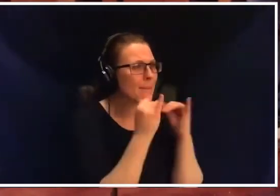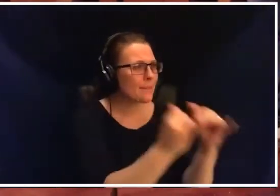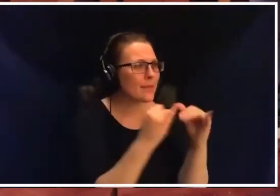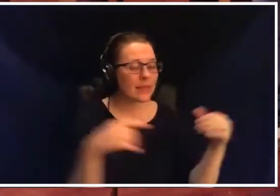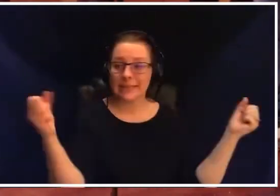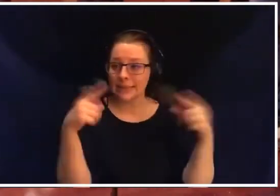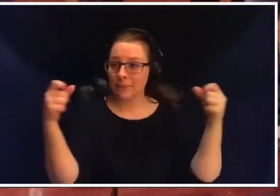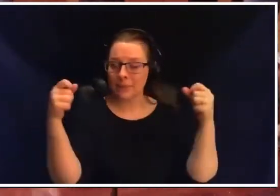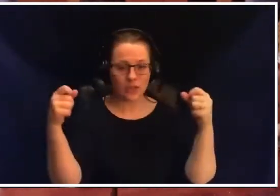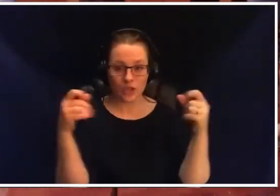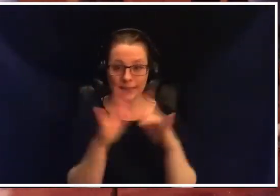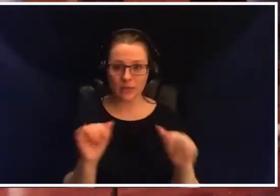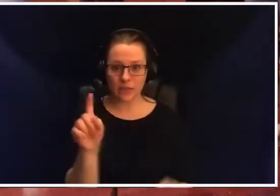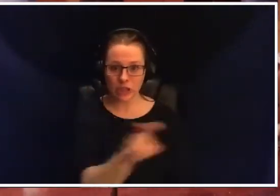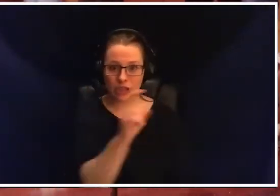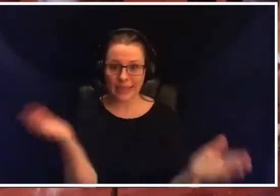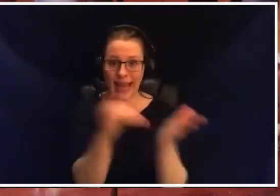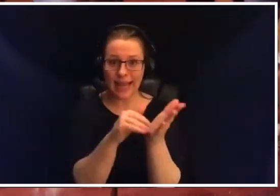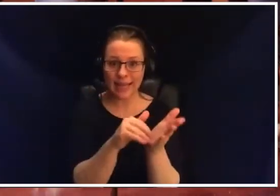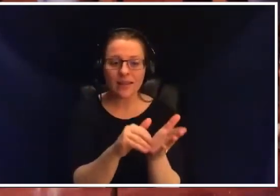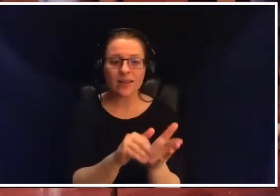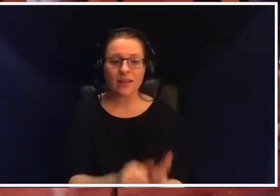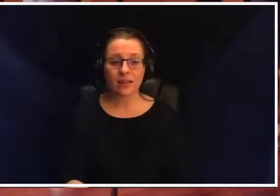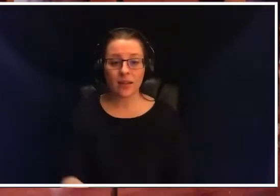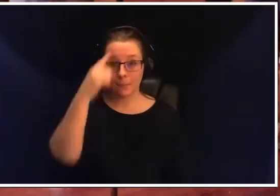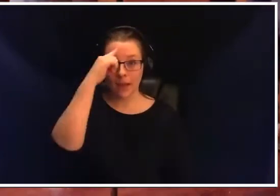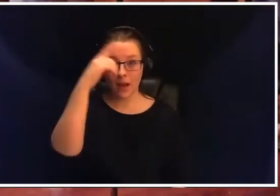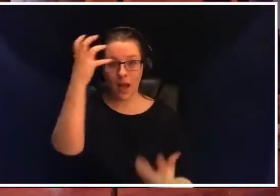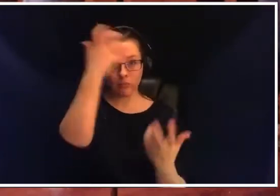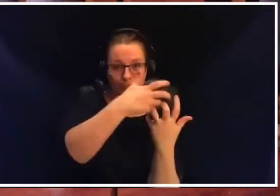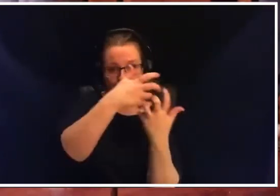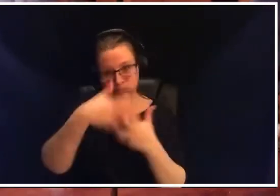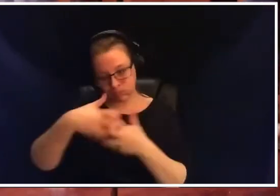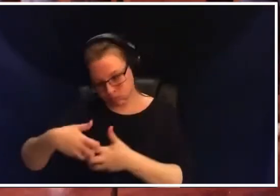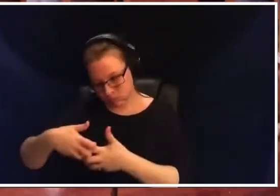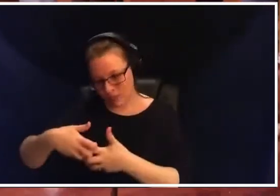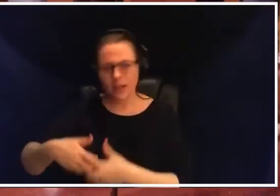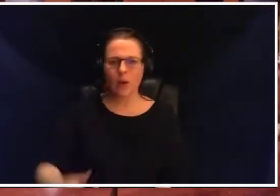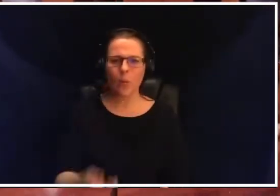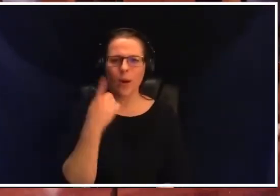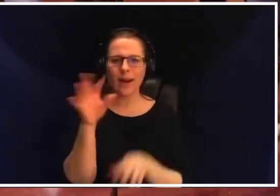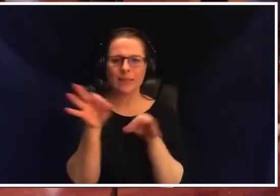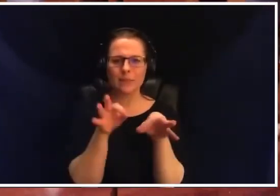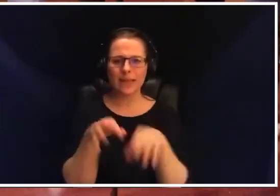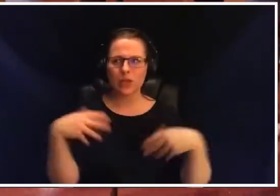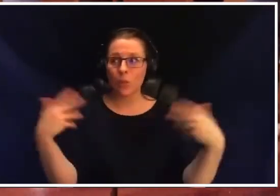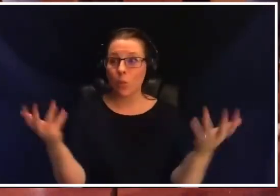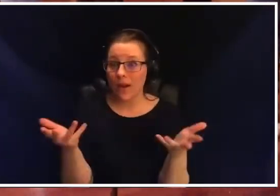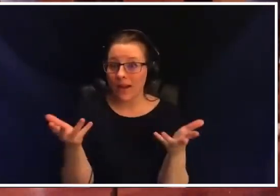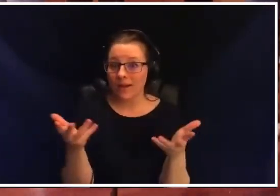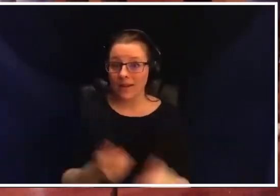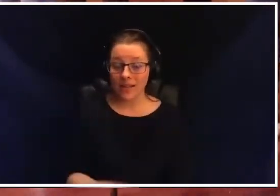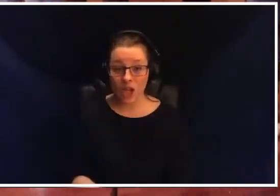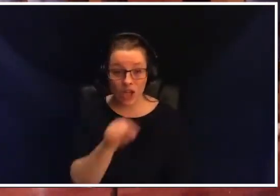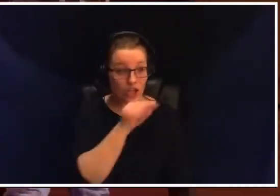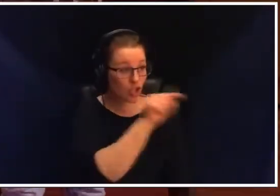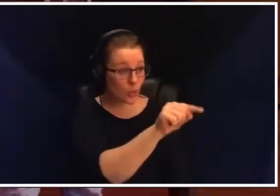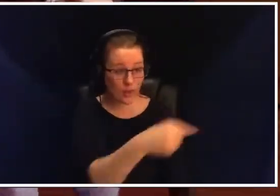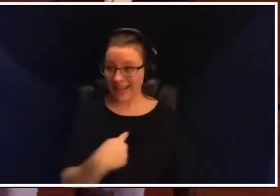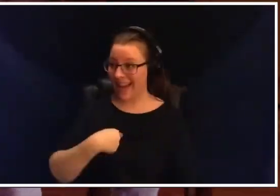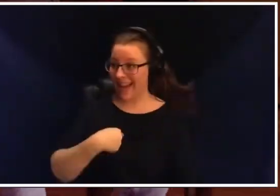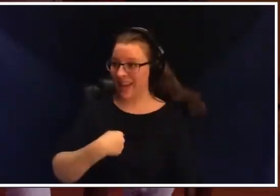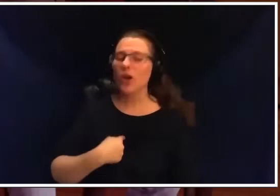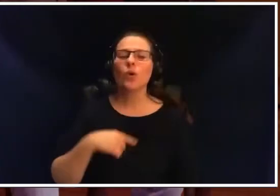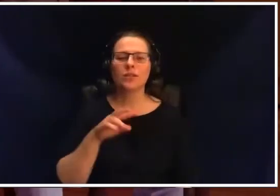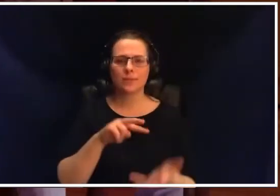me. Jinx again. Our mental synchronization can't have but one explanation. You and I